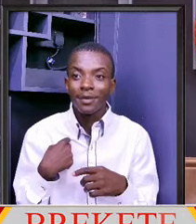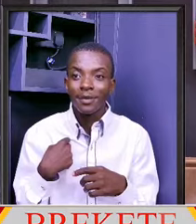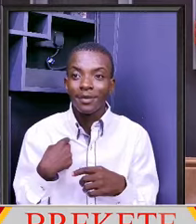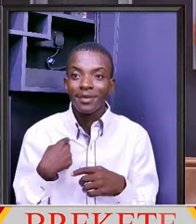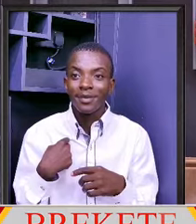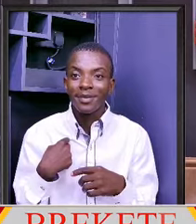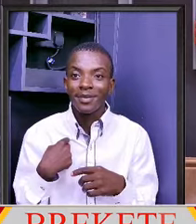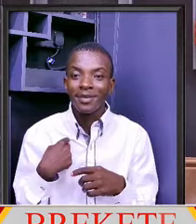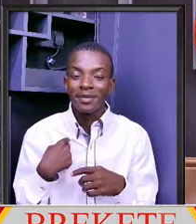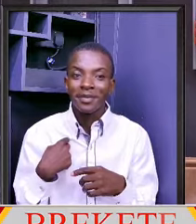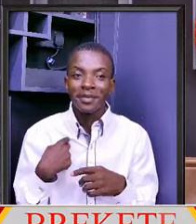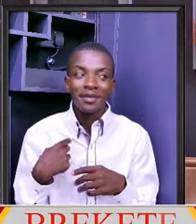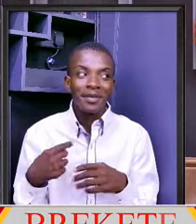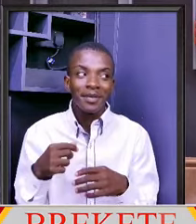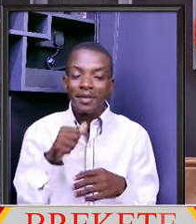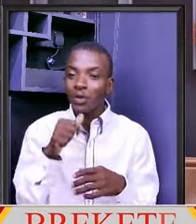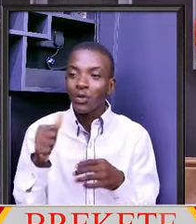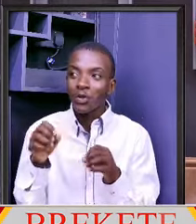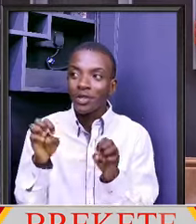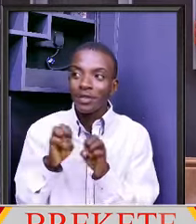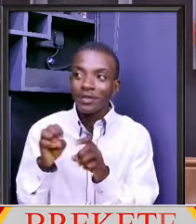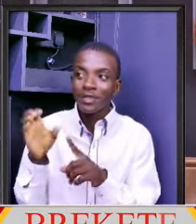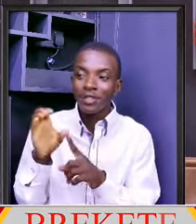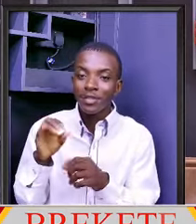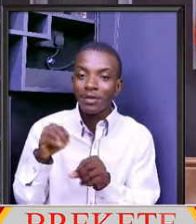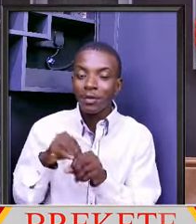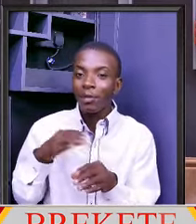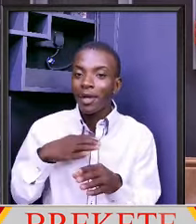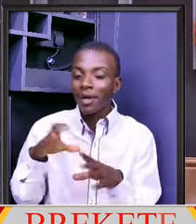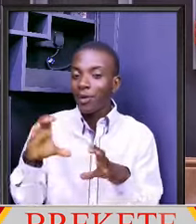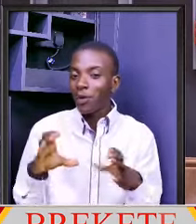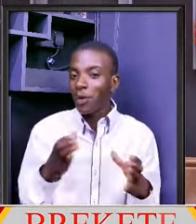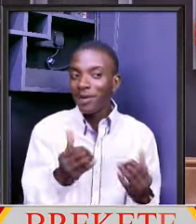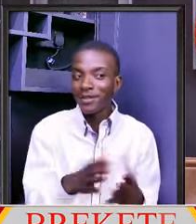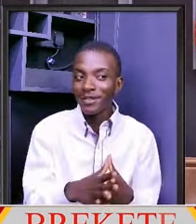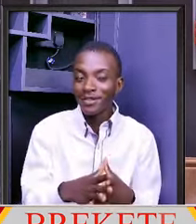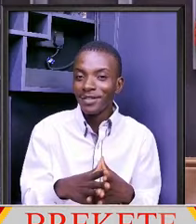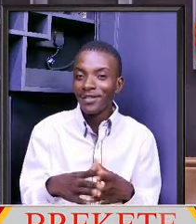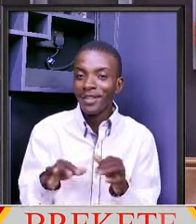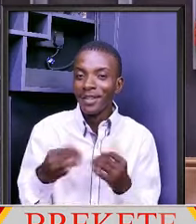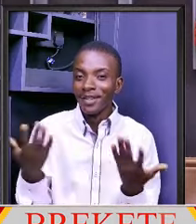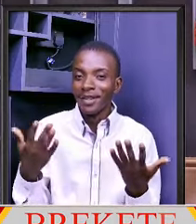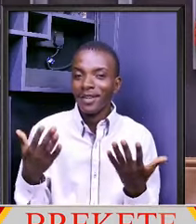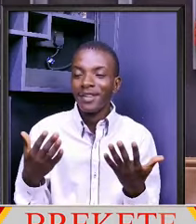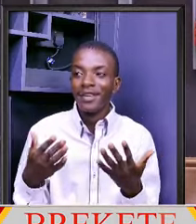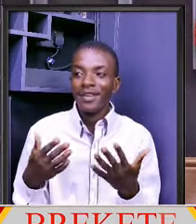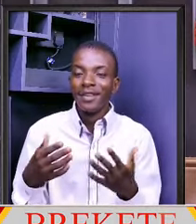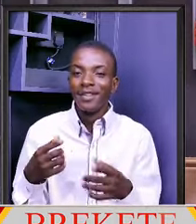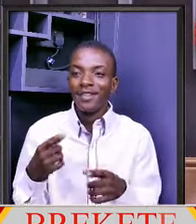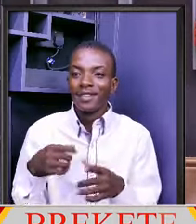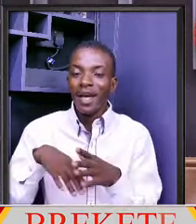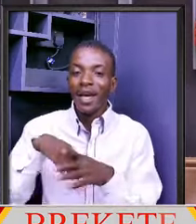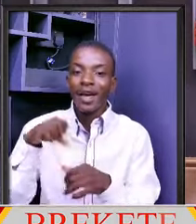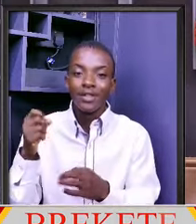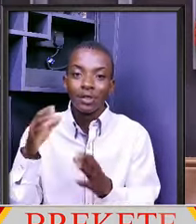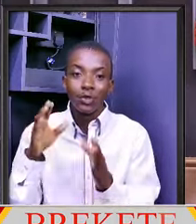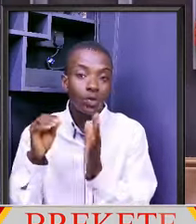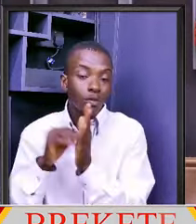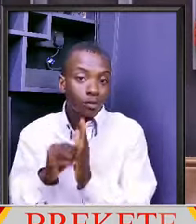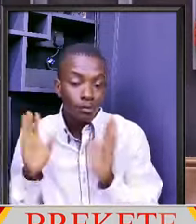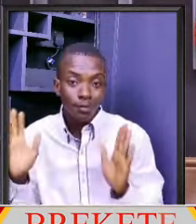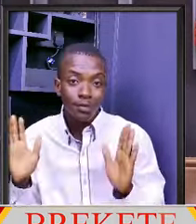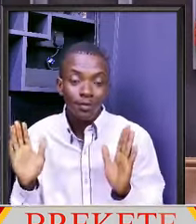Disclaimer. Disclaimer. He's not even the chief in my community. He's talking. He's out of. He's on his